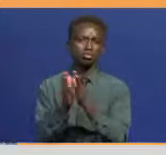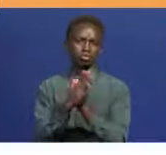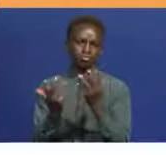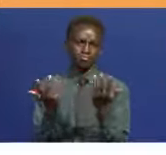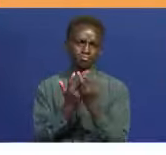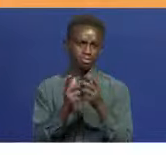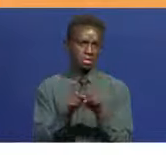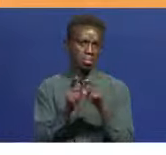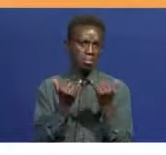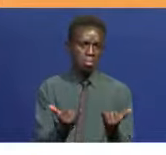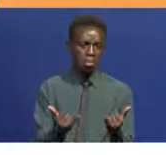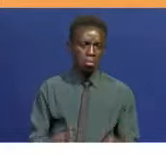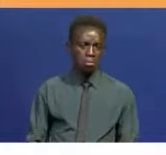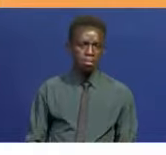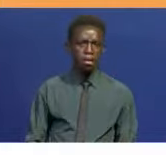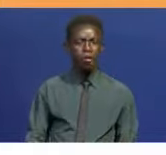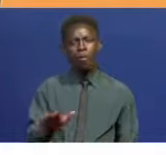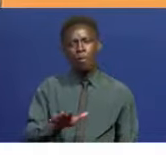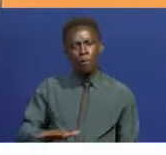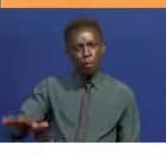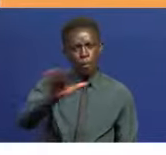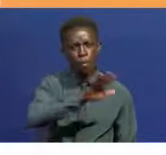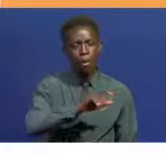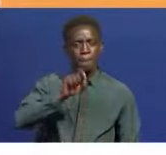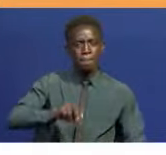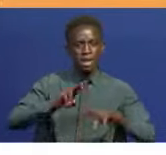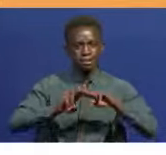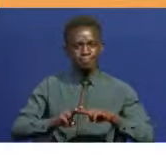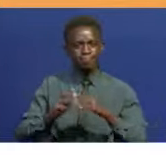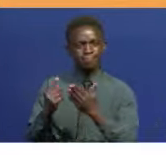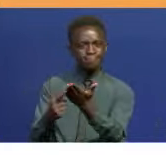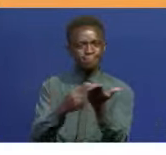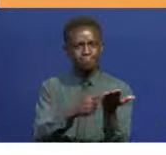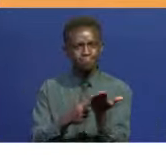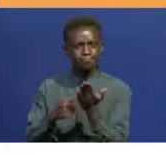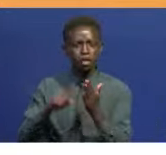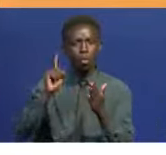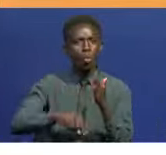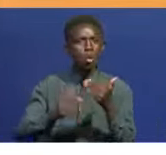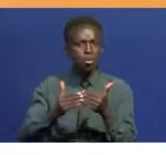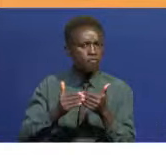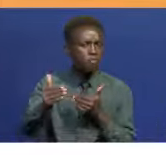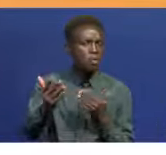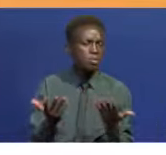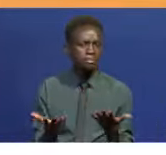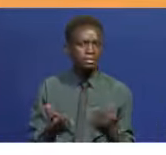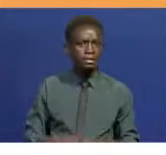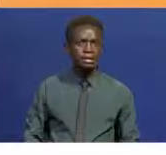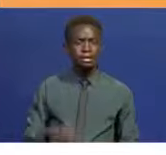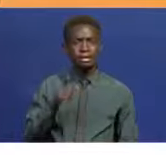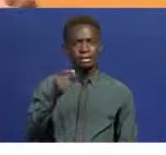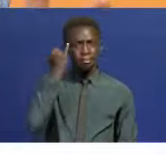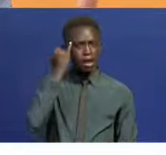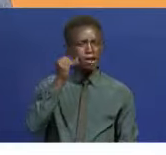agree on the way forward. The act is good. It's noble, wanting to regulate an industry that